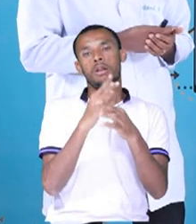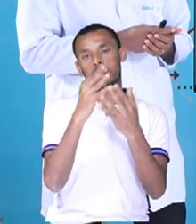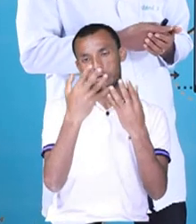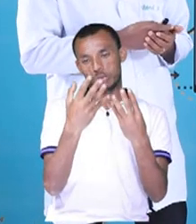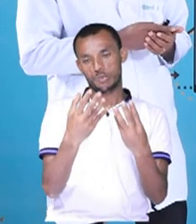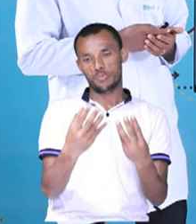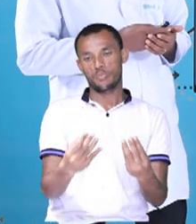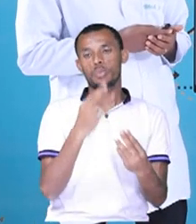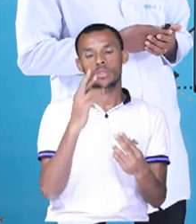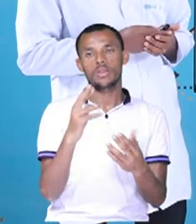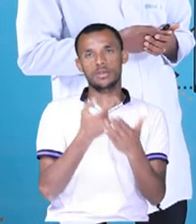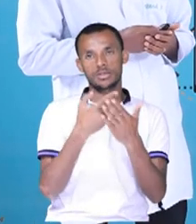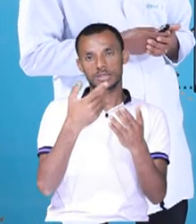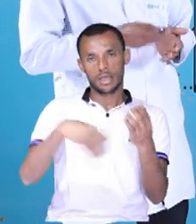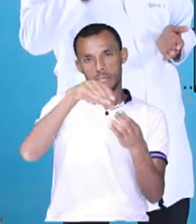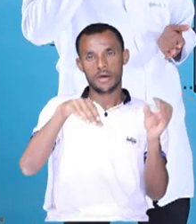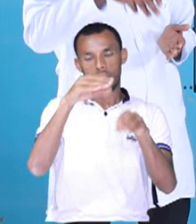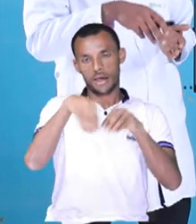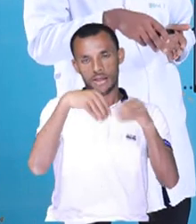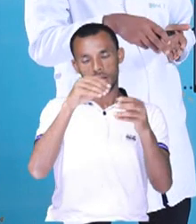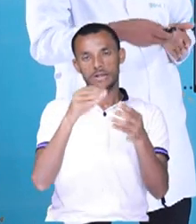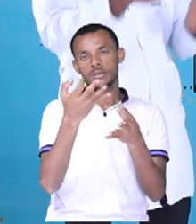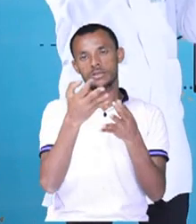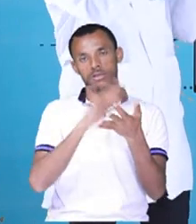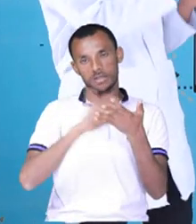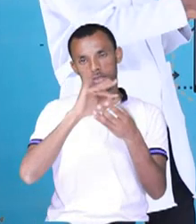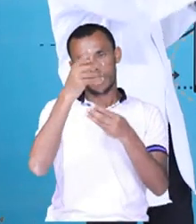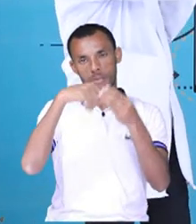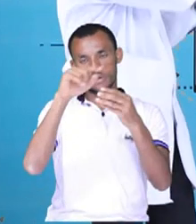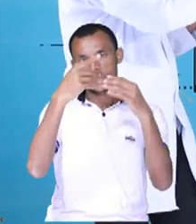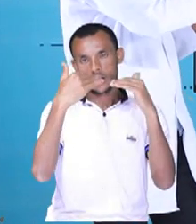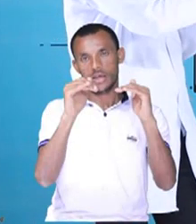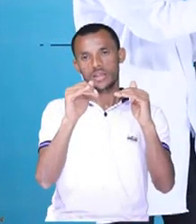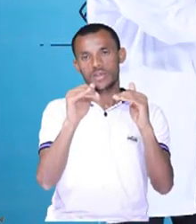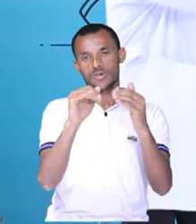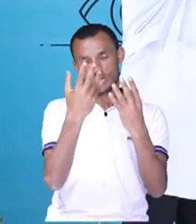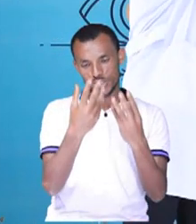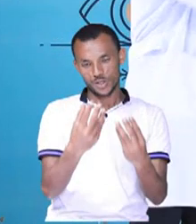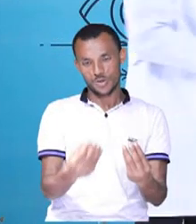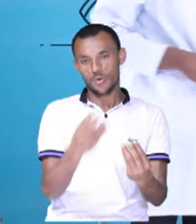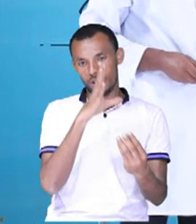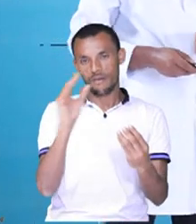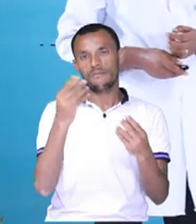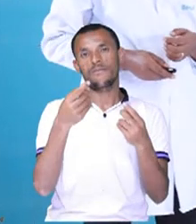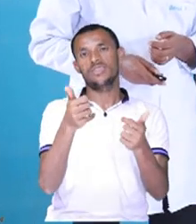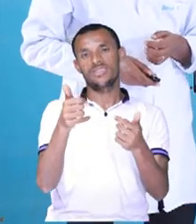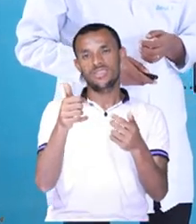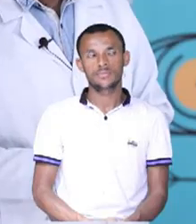slow. Therefore, this chemical kinetics deals about the rates of slow reaction and fast